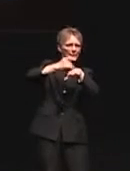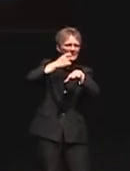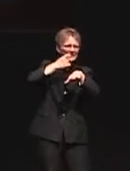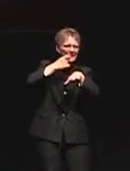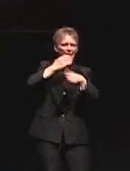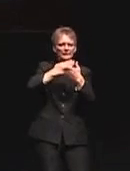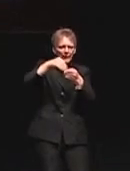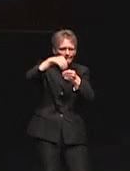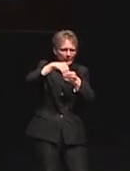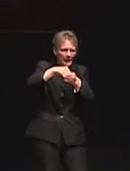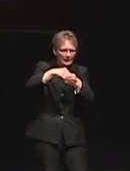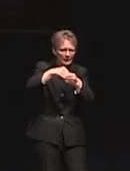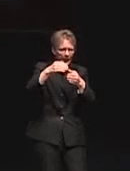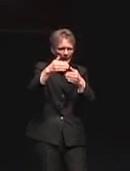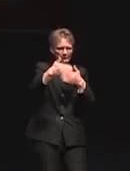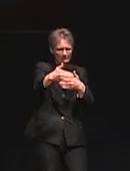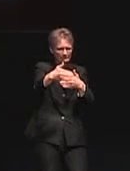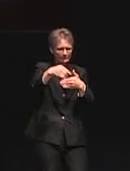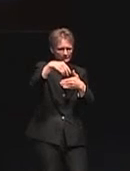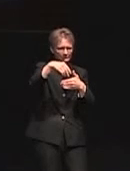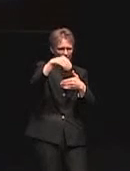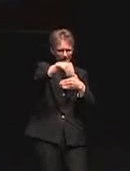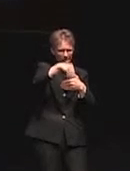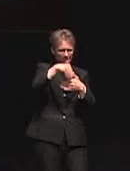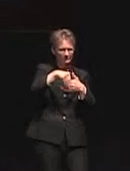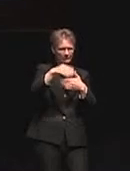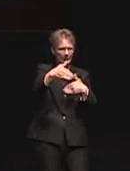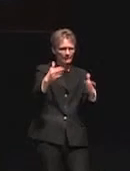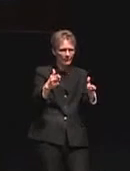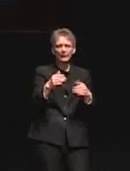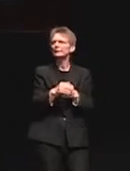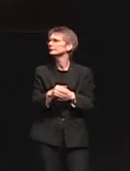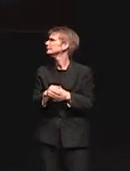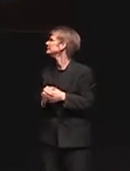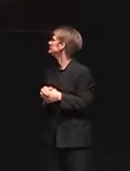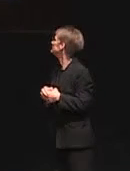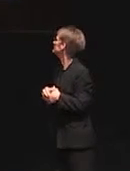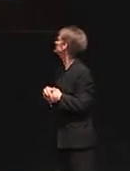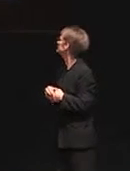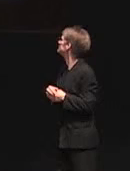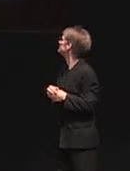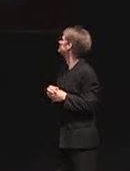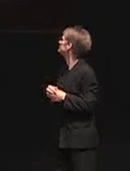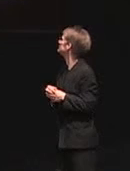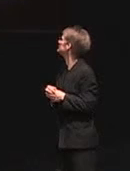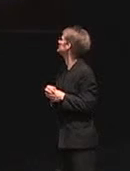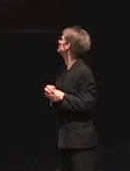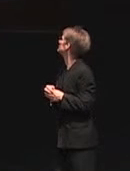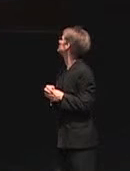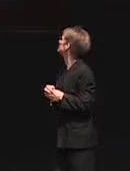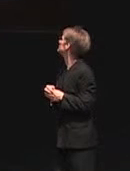the glass. I have images surrounding the glass. This is a piece that I did